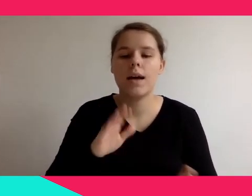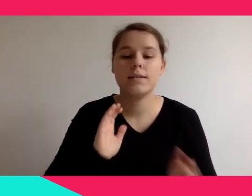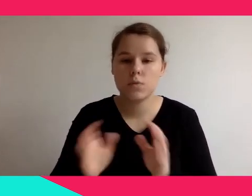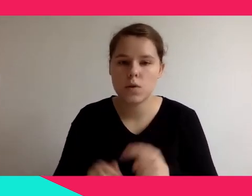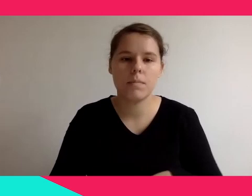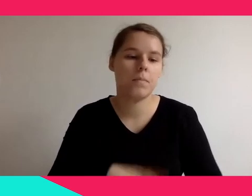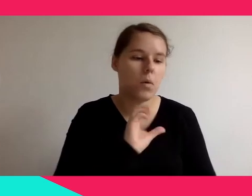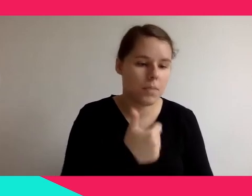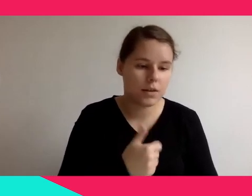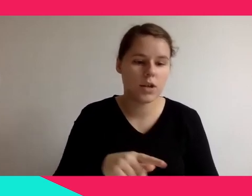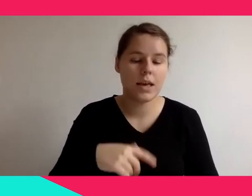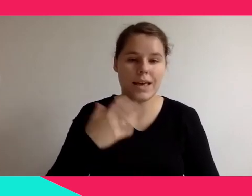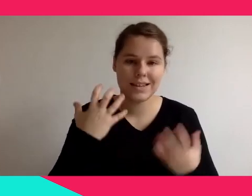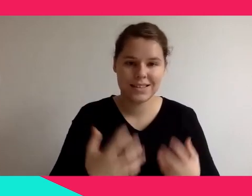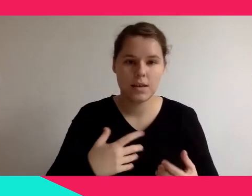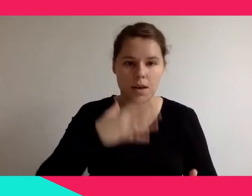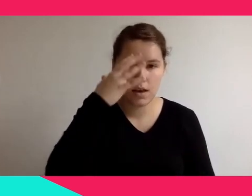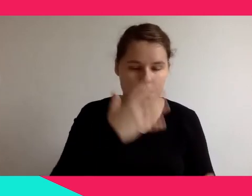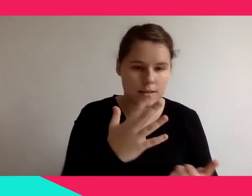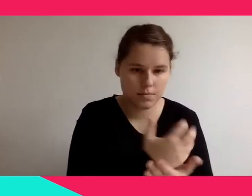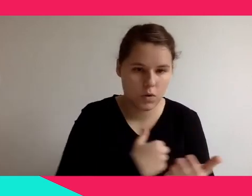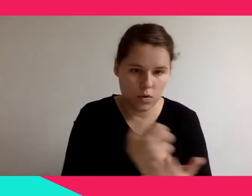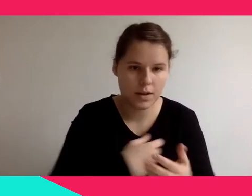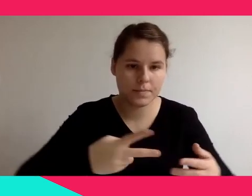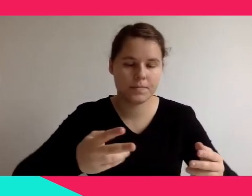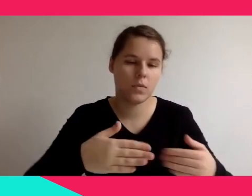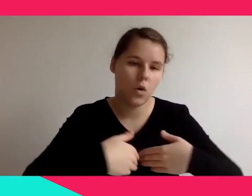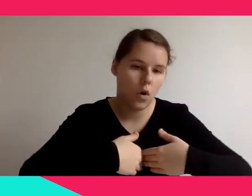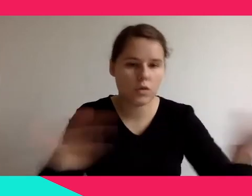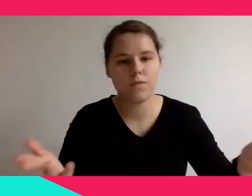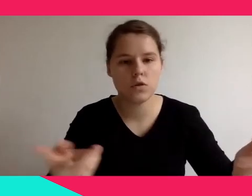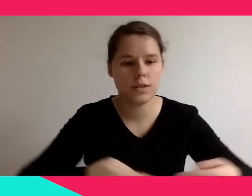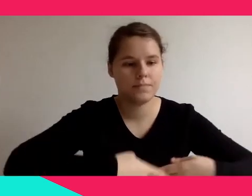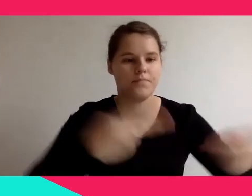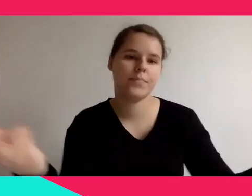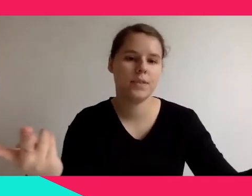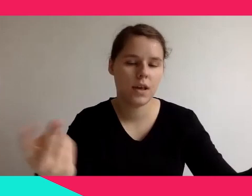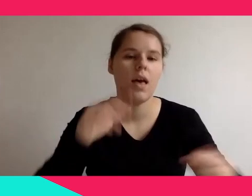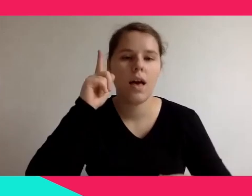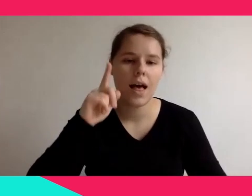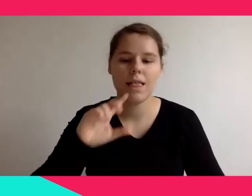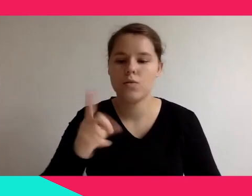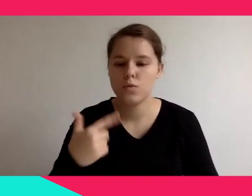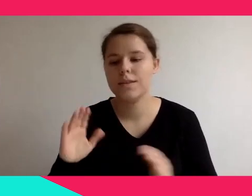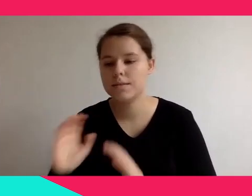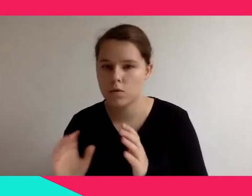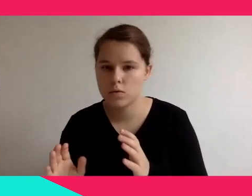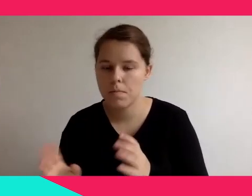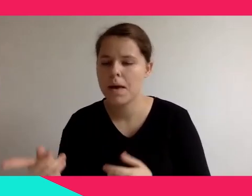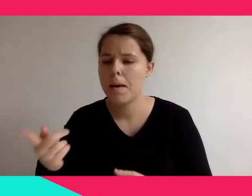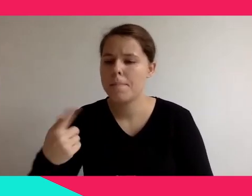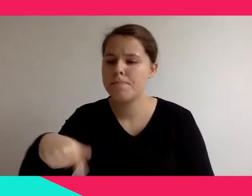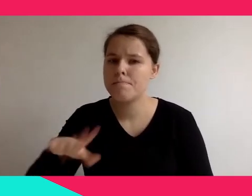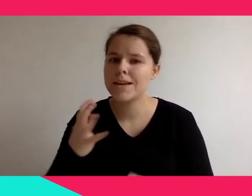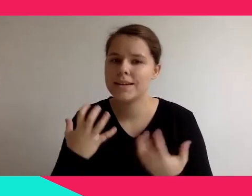world, but we also wanted to know what was in it for us out there. So